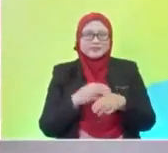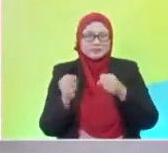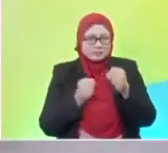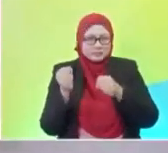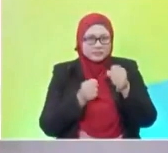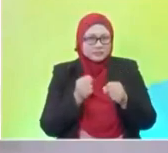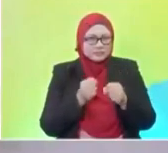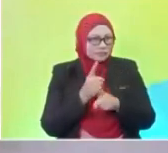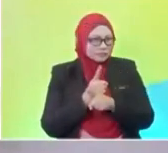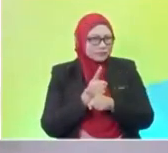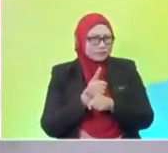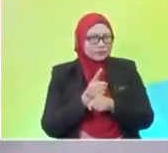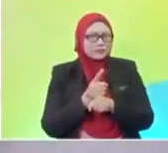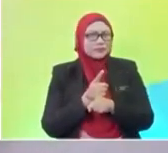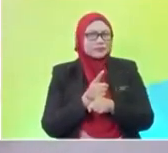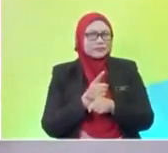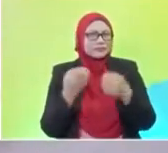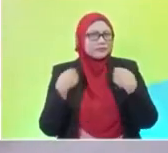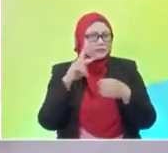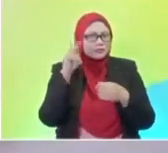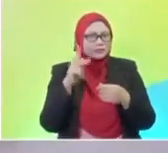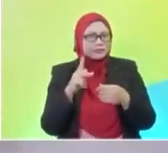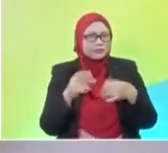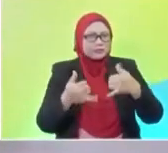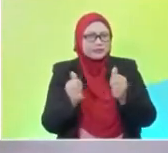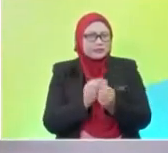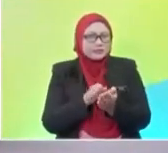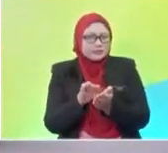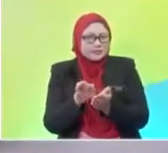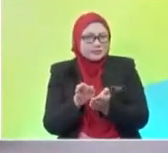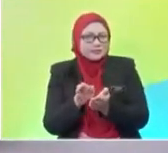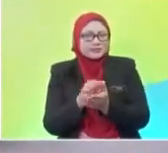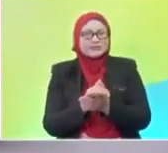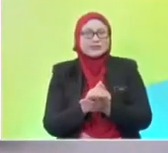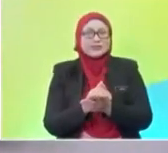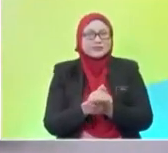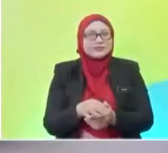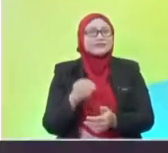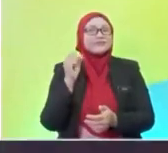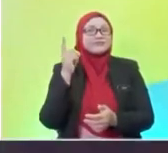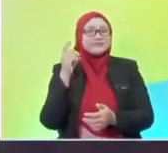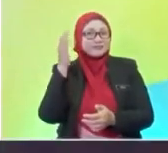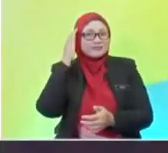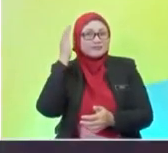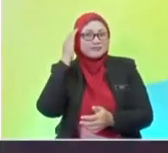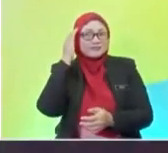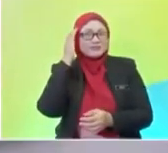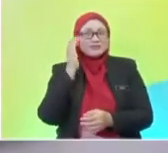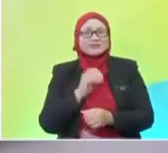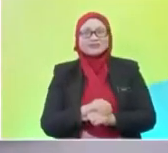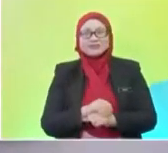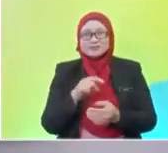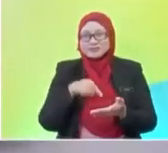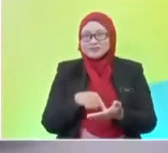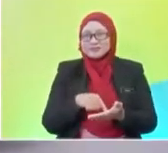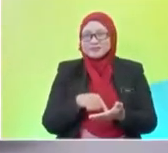No. Do we play with mouse? No. I don't think so. Let's see. Oh, teacher, I know. This, right? This one?